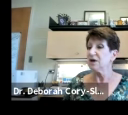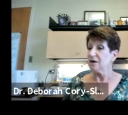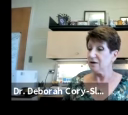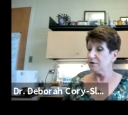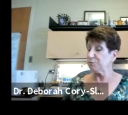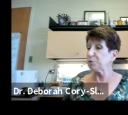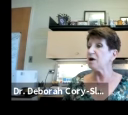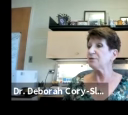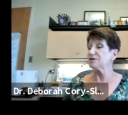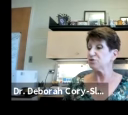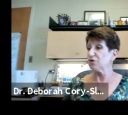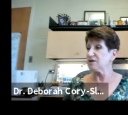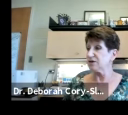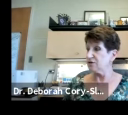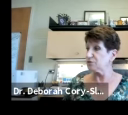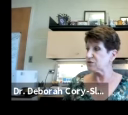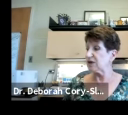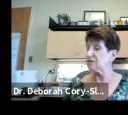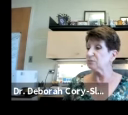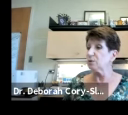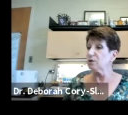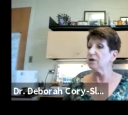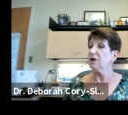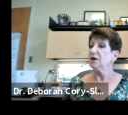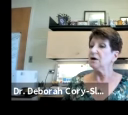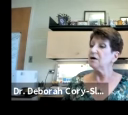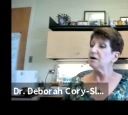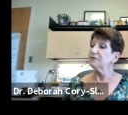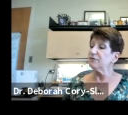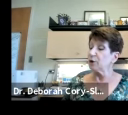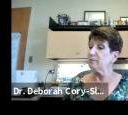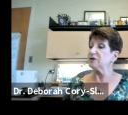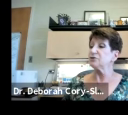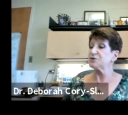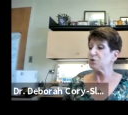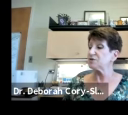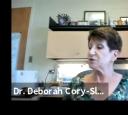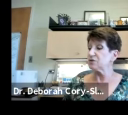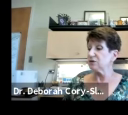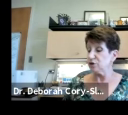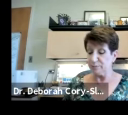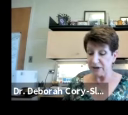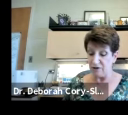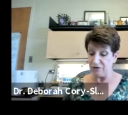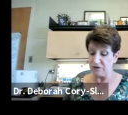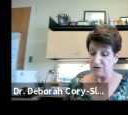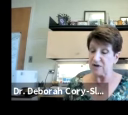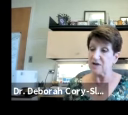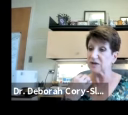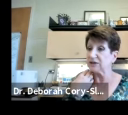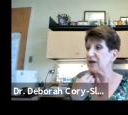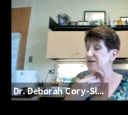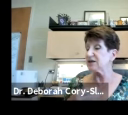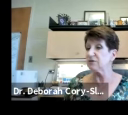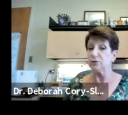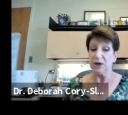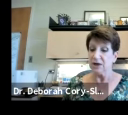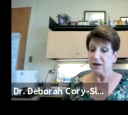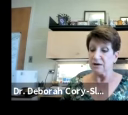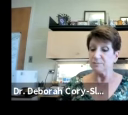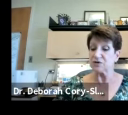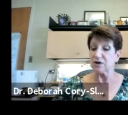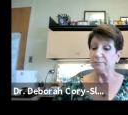years of progress in trying to understand the role of environmental stressors in human health and disease. And I'd like to give